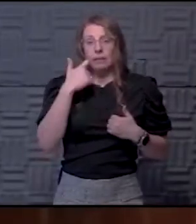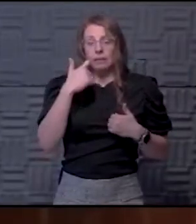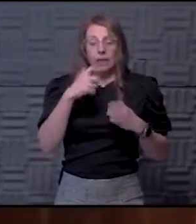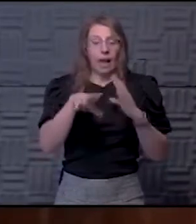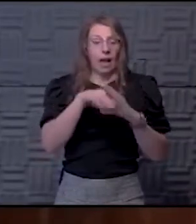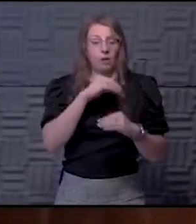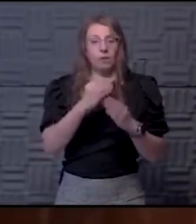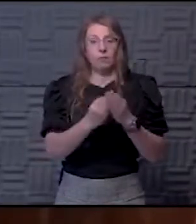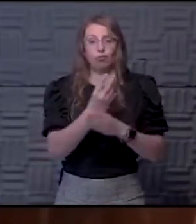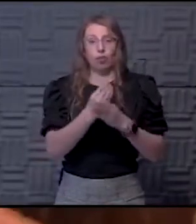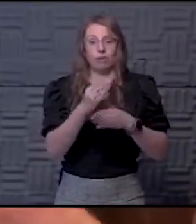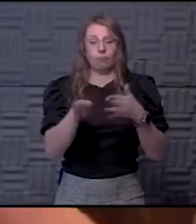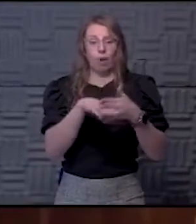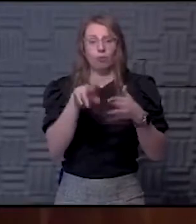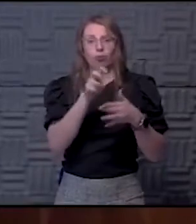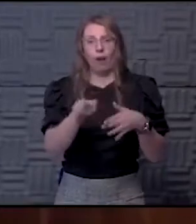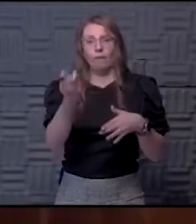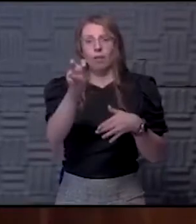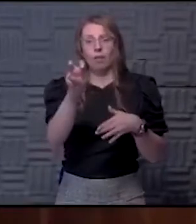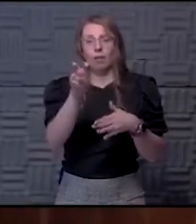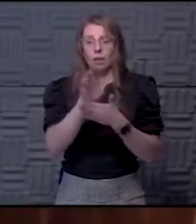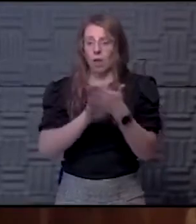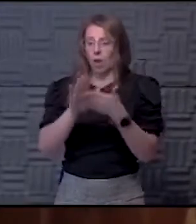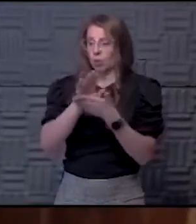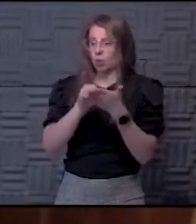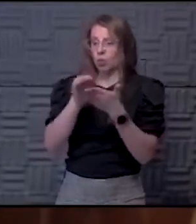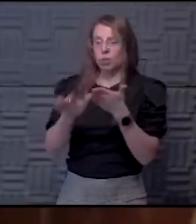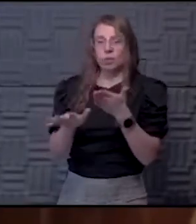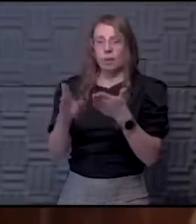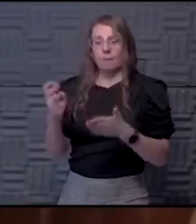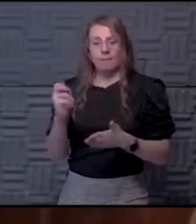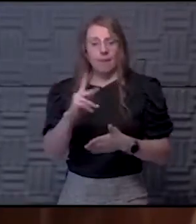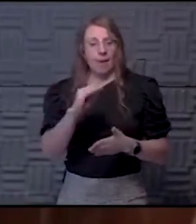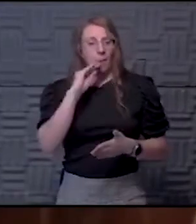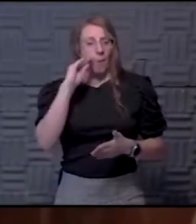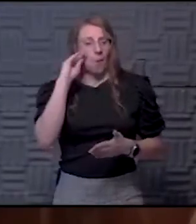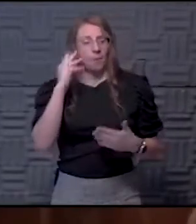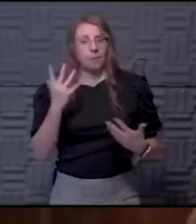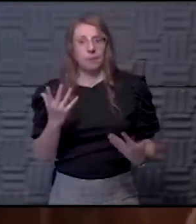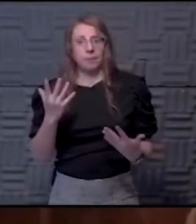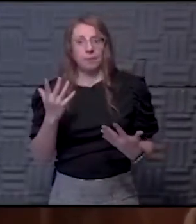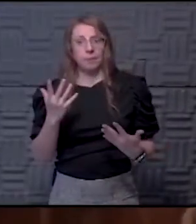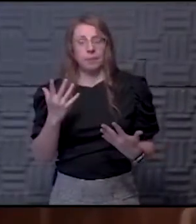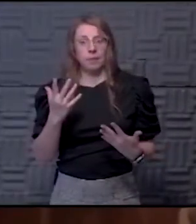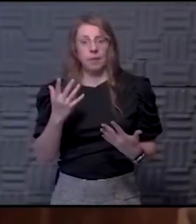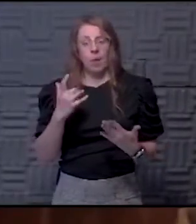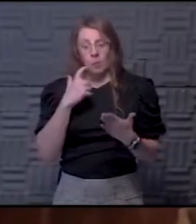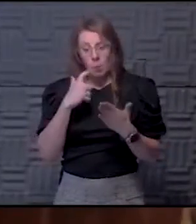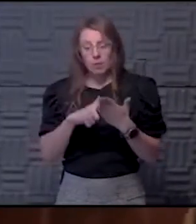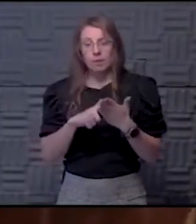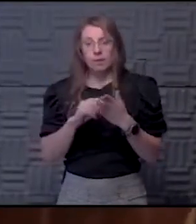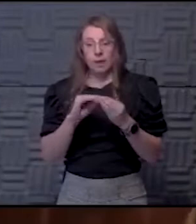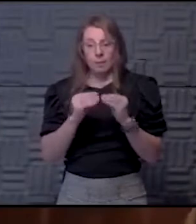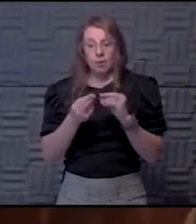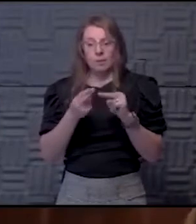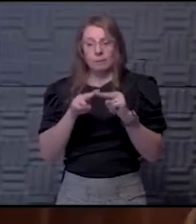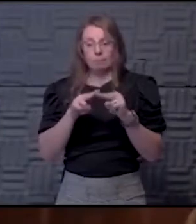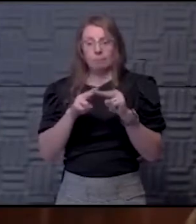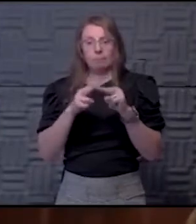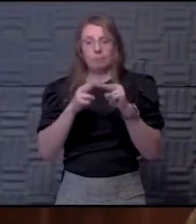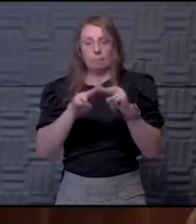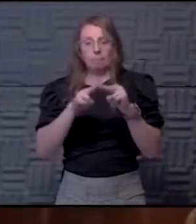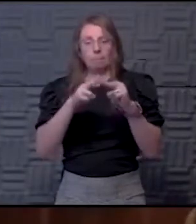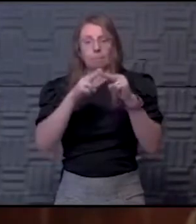break travel and then college students going back home. We've seen gradually increasing rates